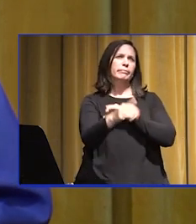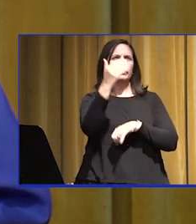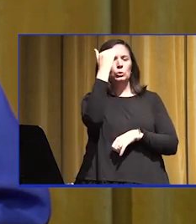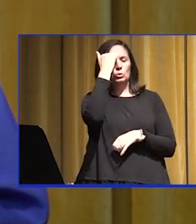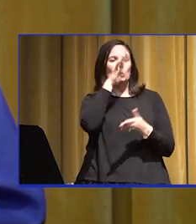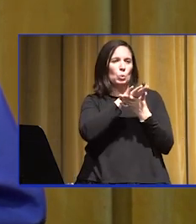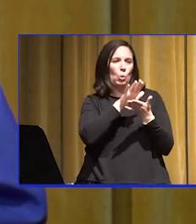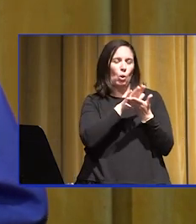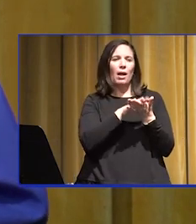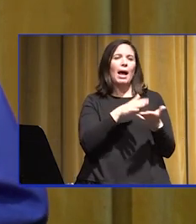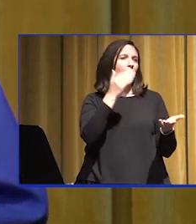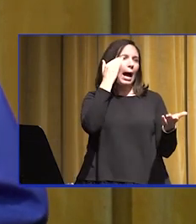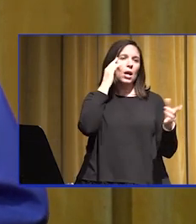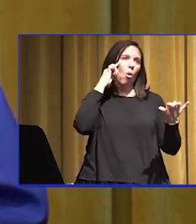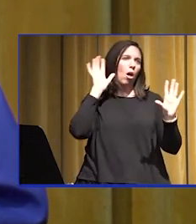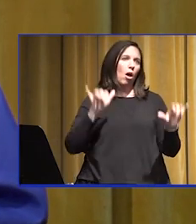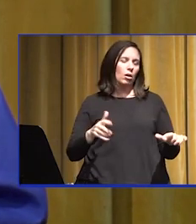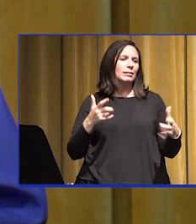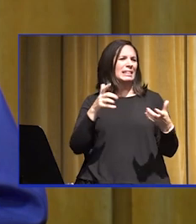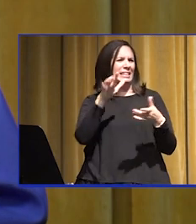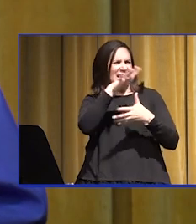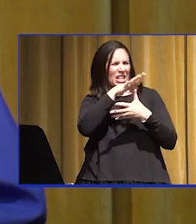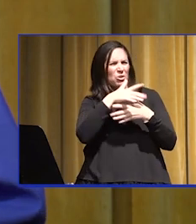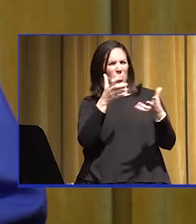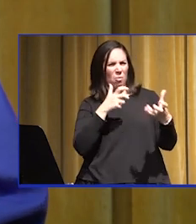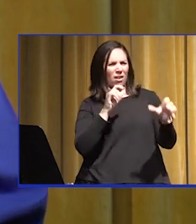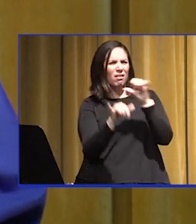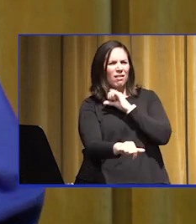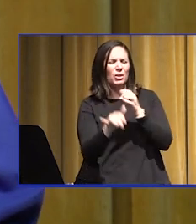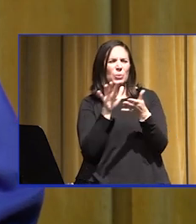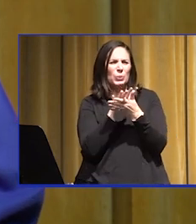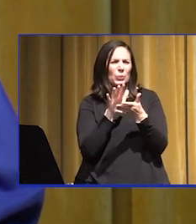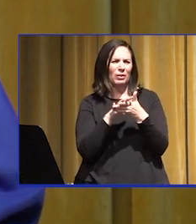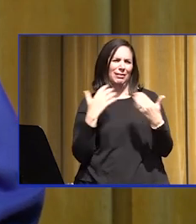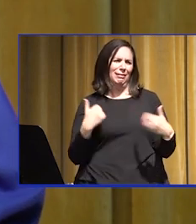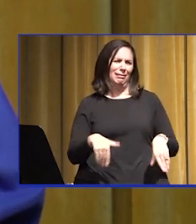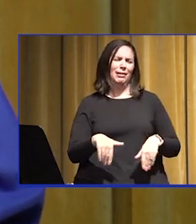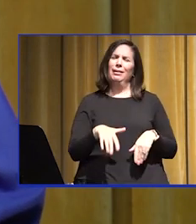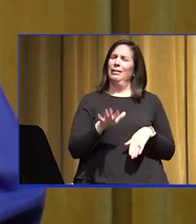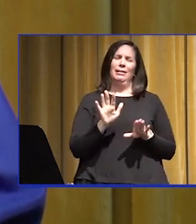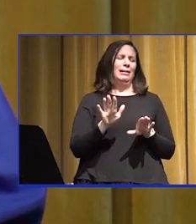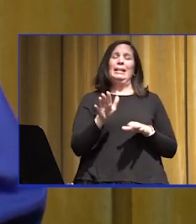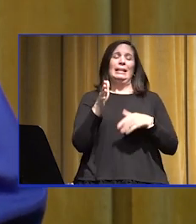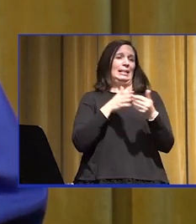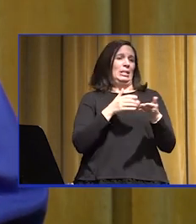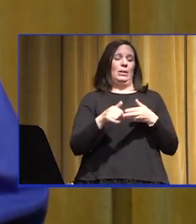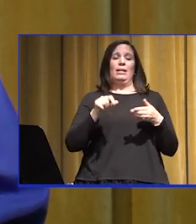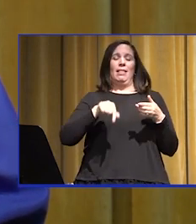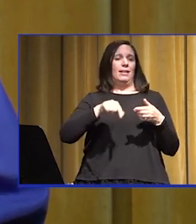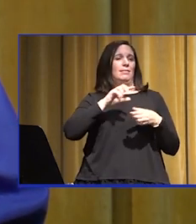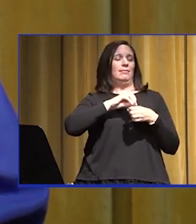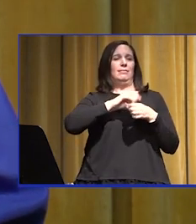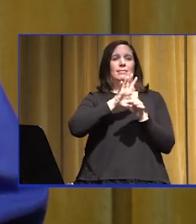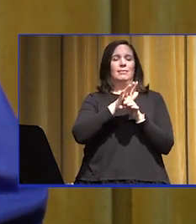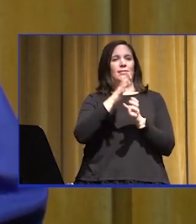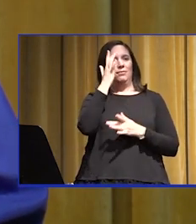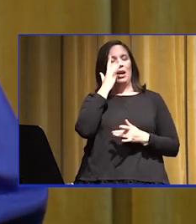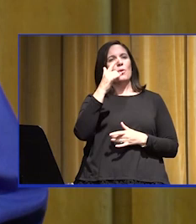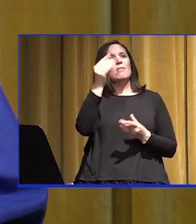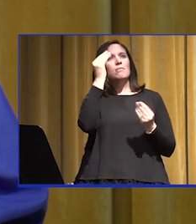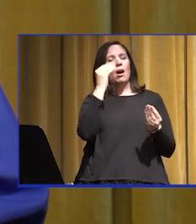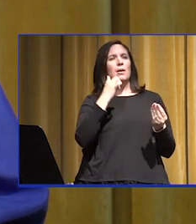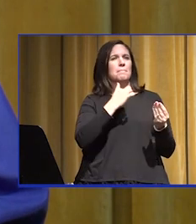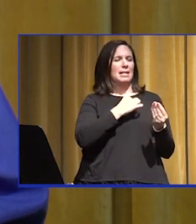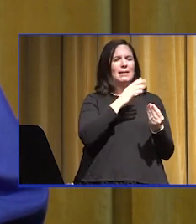know, astounding, seniors who want to be in school. Yet this virus has taught me, and I think every senior,